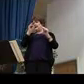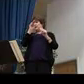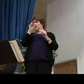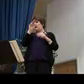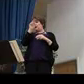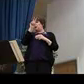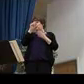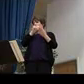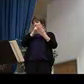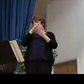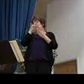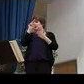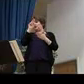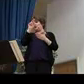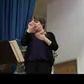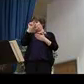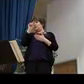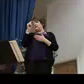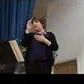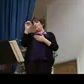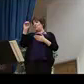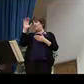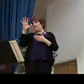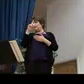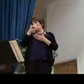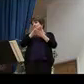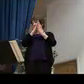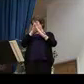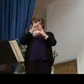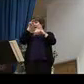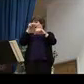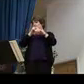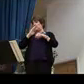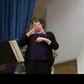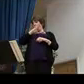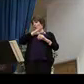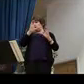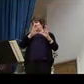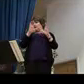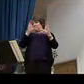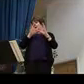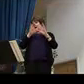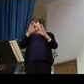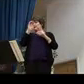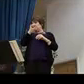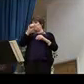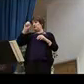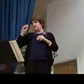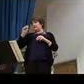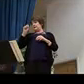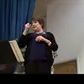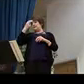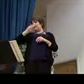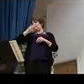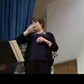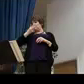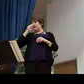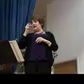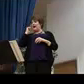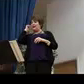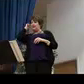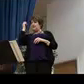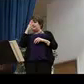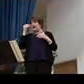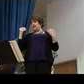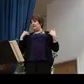nationally board certified in Social Studies, History, Adolescence, and Young Adulthood. After graduating